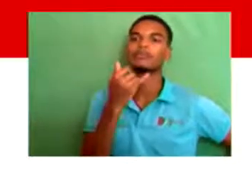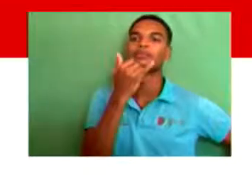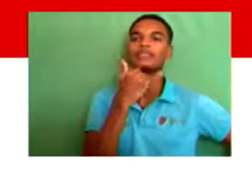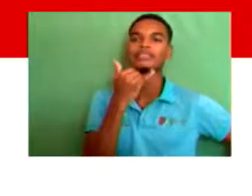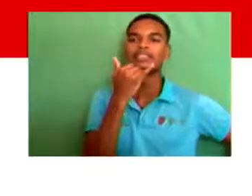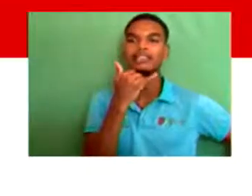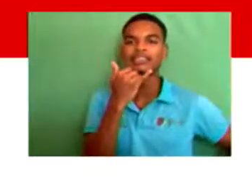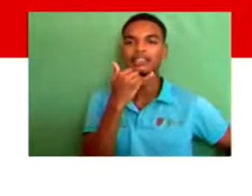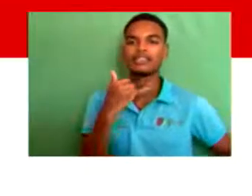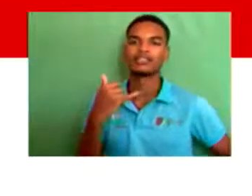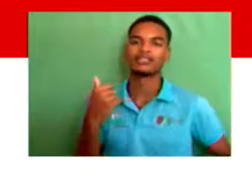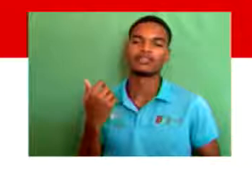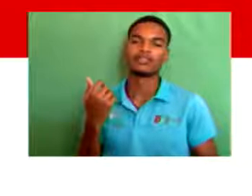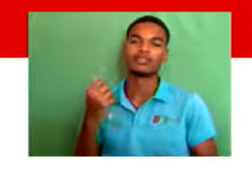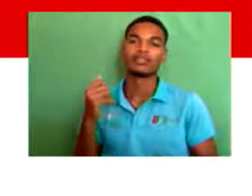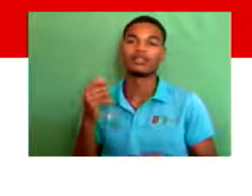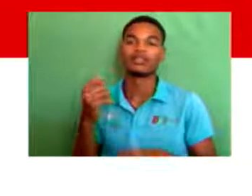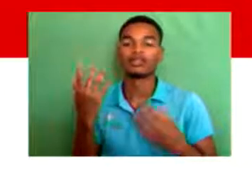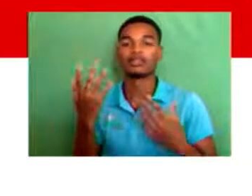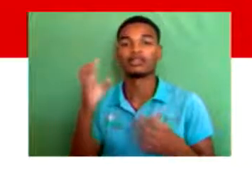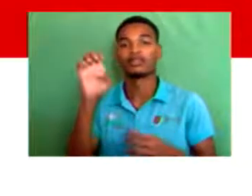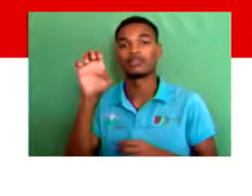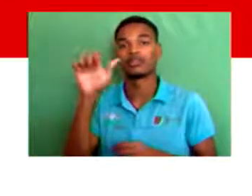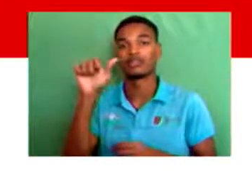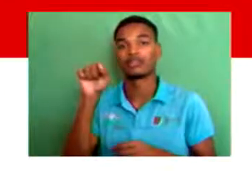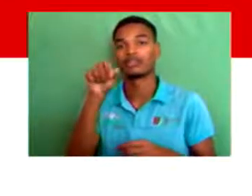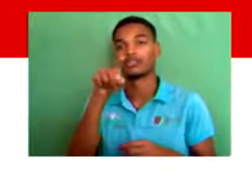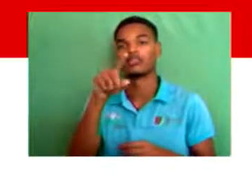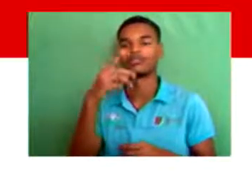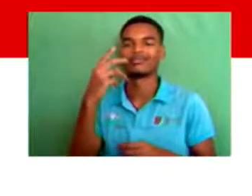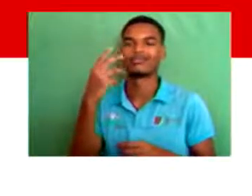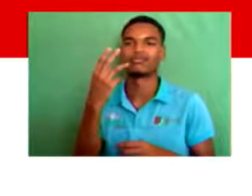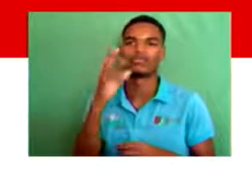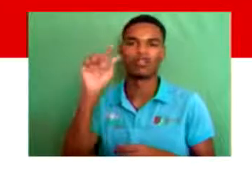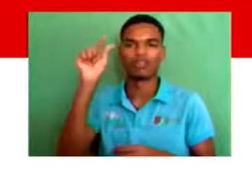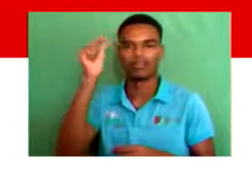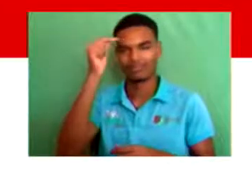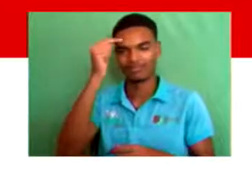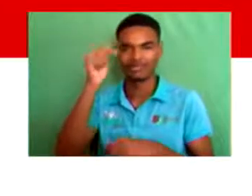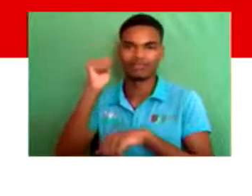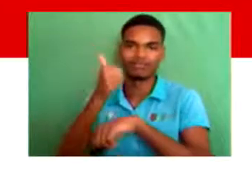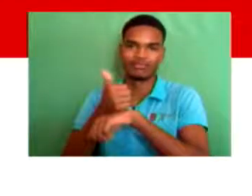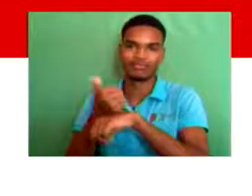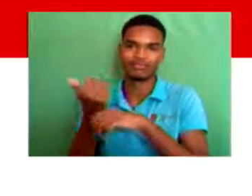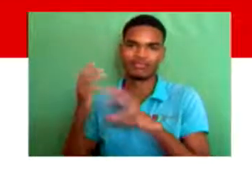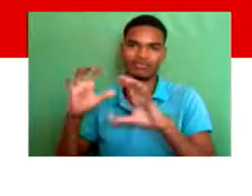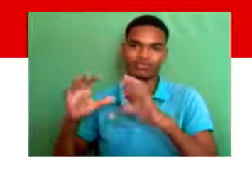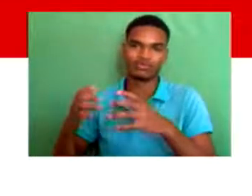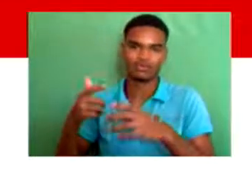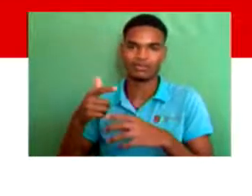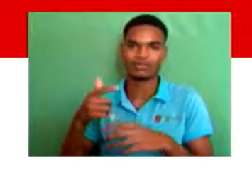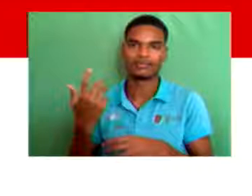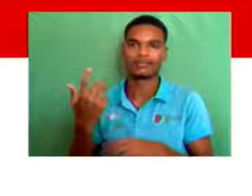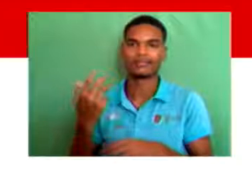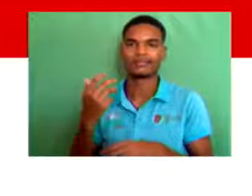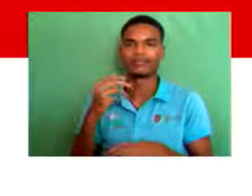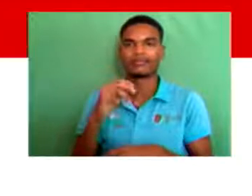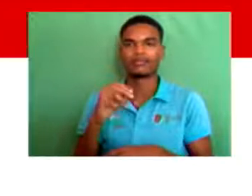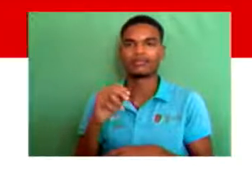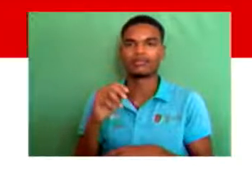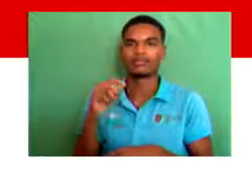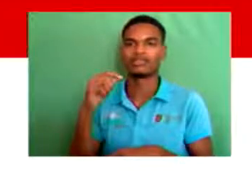narrowly. Again, EAS is usually a government-administered system. Official sources, FEMA in the United